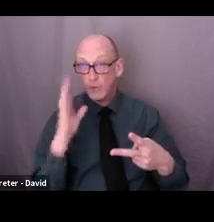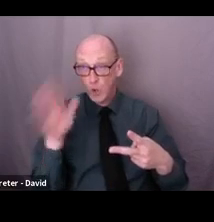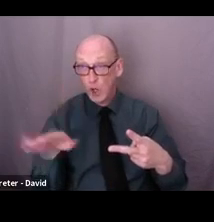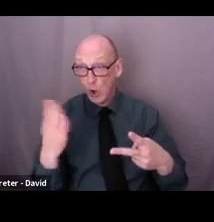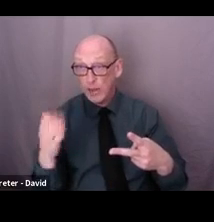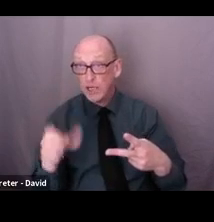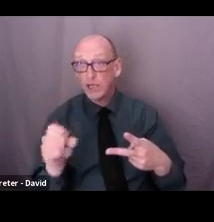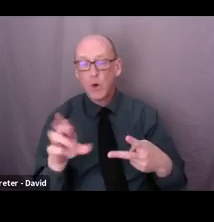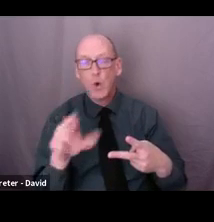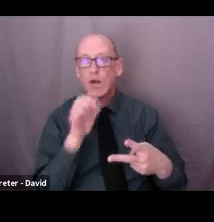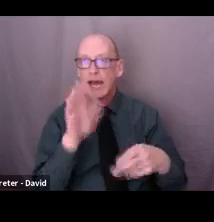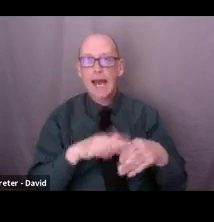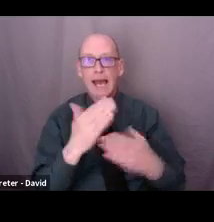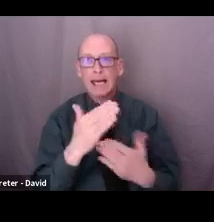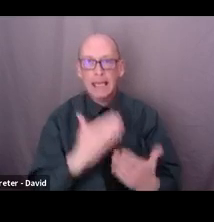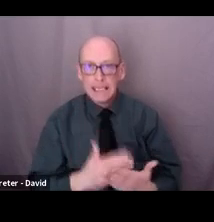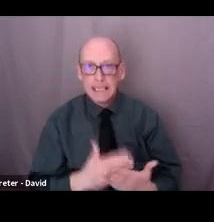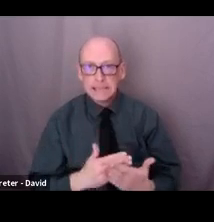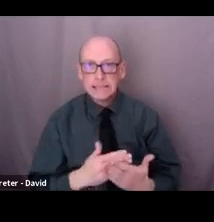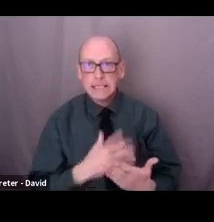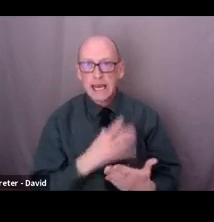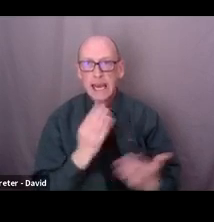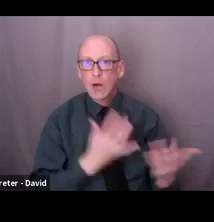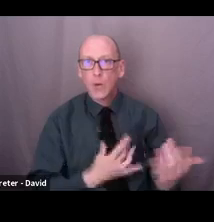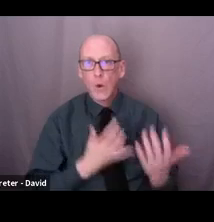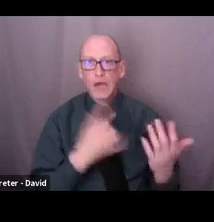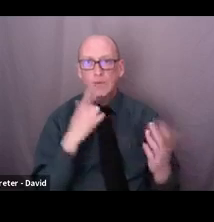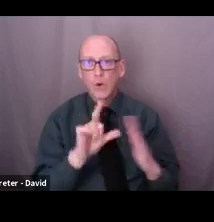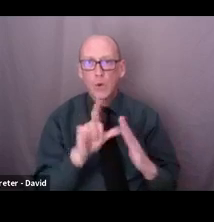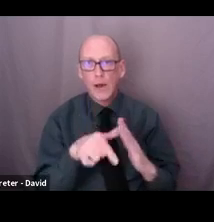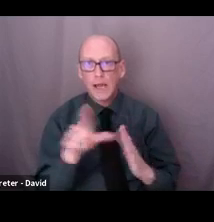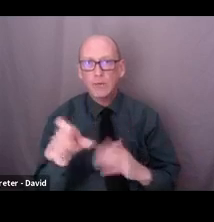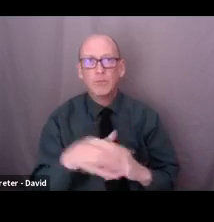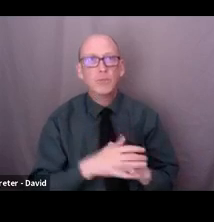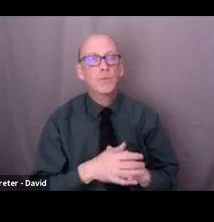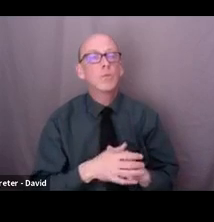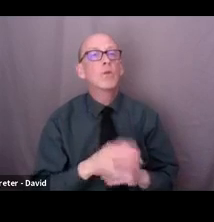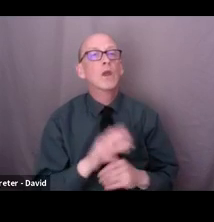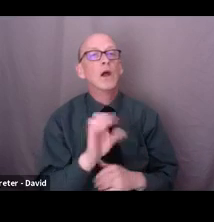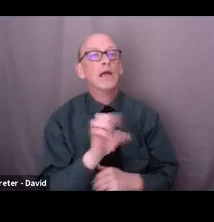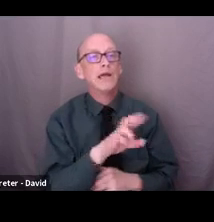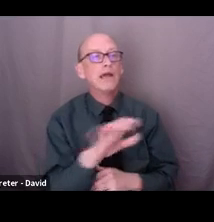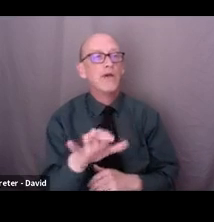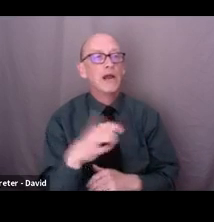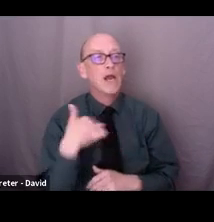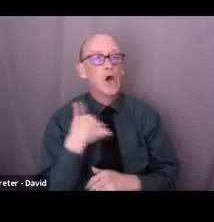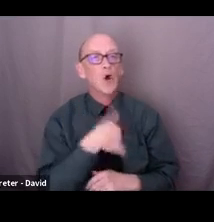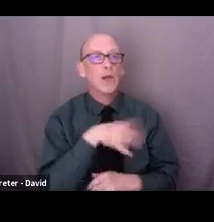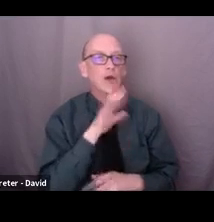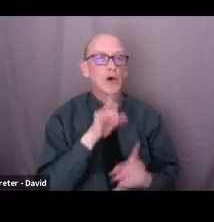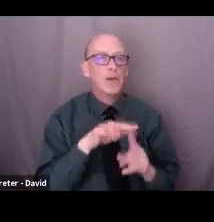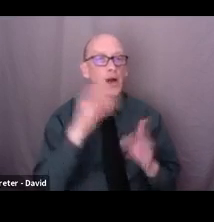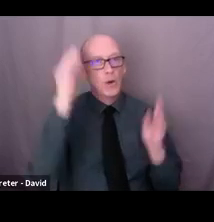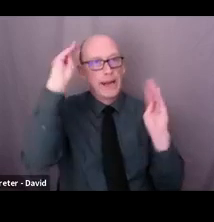just not on a list yet and we're going to be waiting for a while? Ones that we talked about being closed, the hair